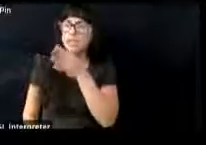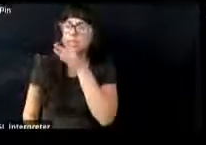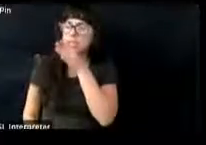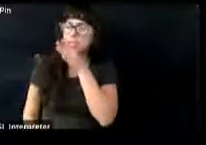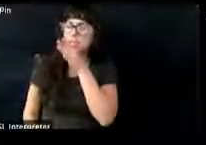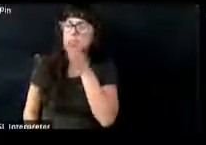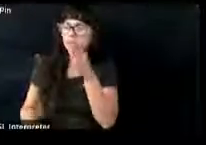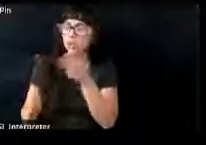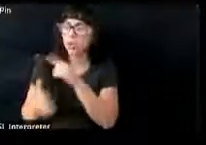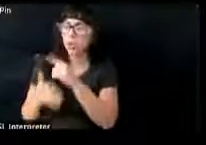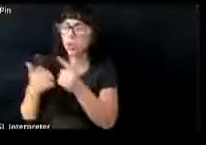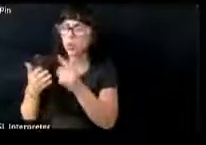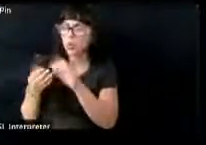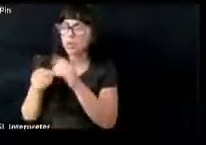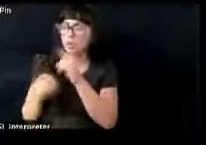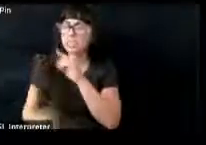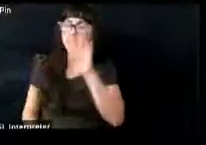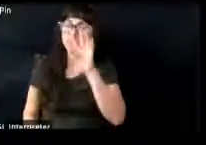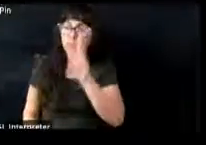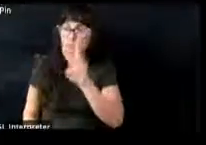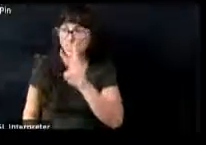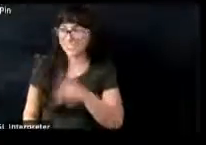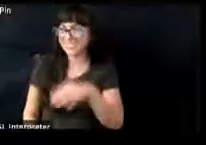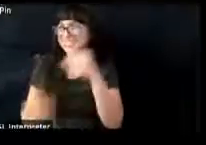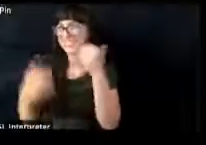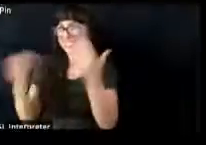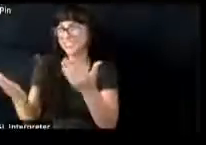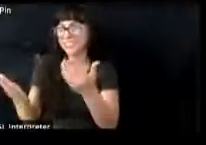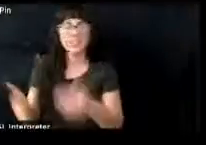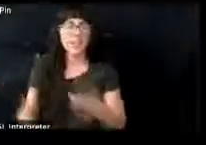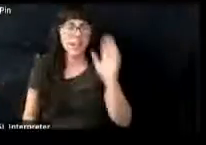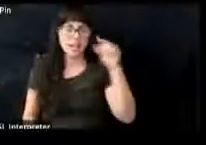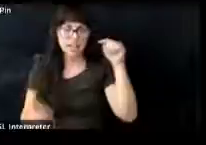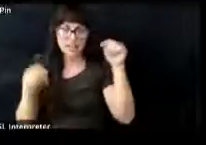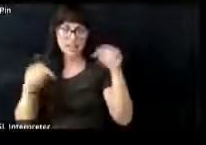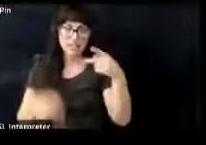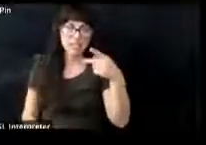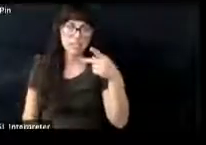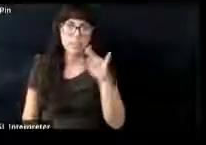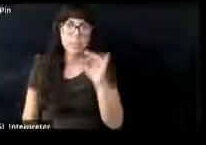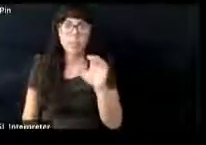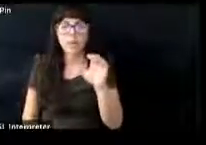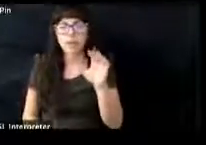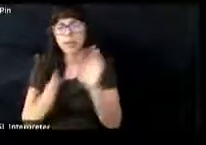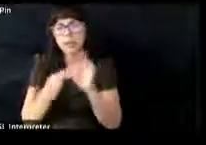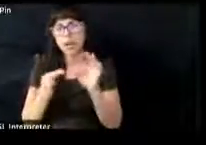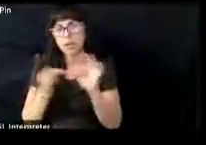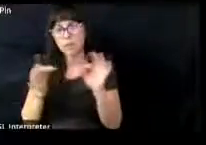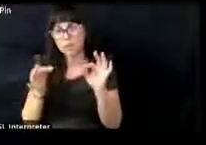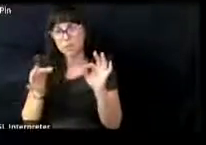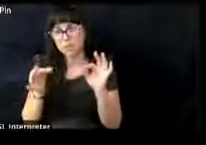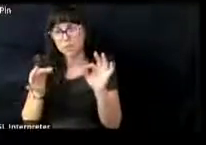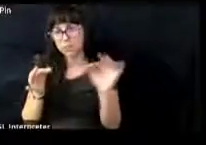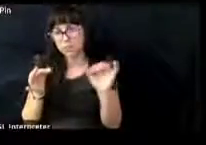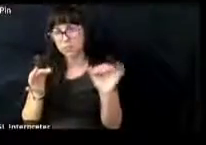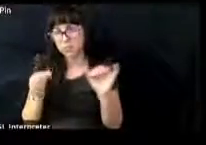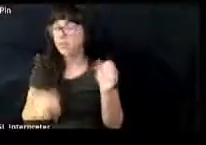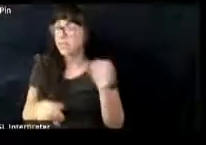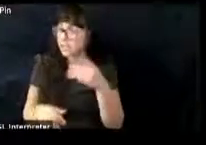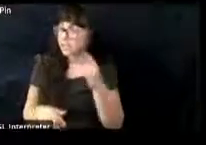Now the floor is yours. Thank you. This is public comment as well as? Yes, public comment as